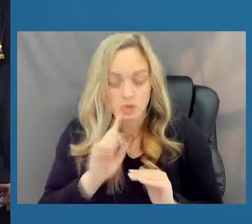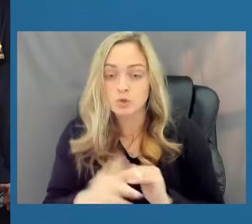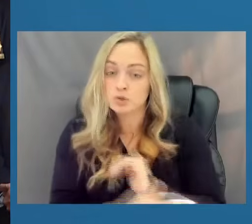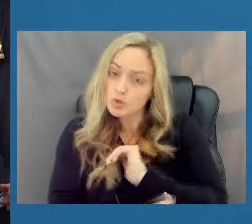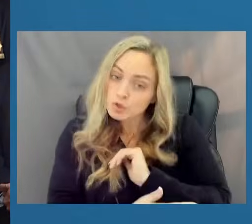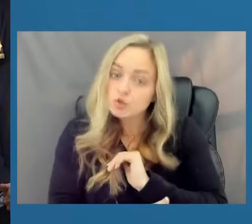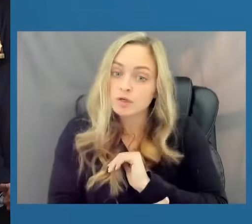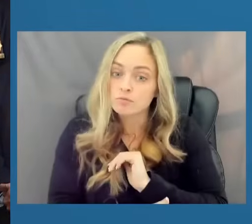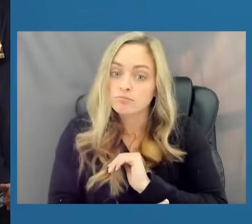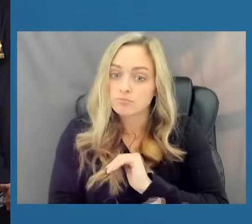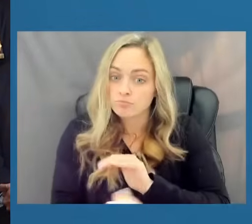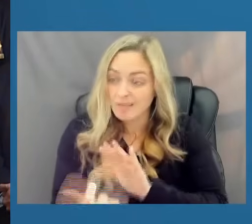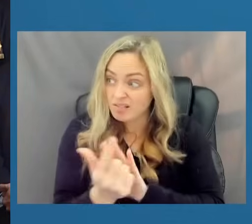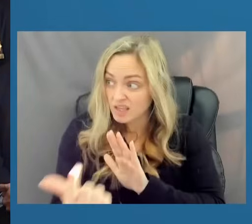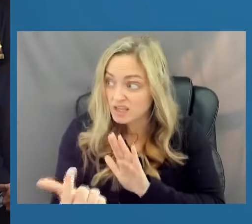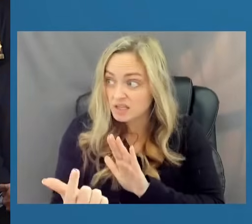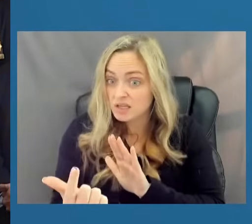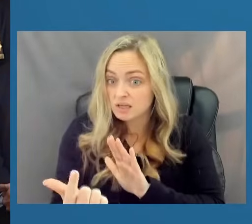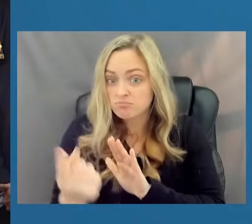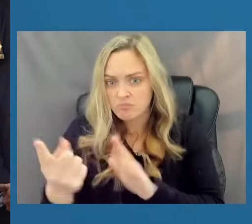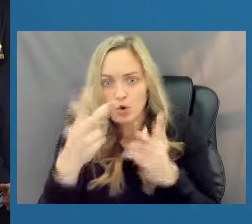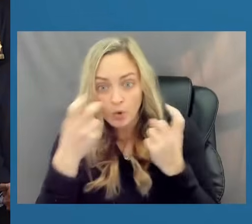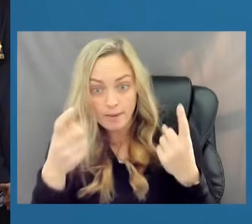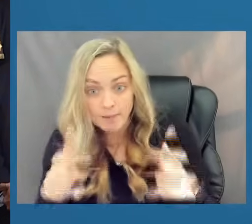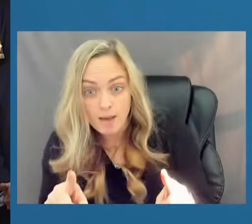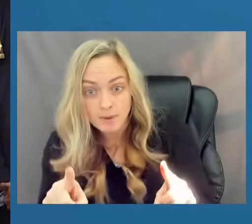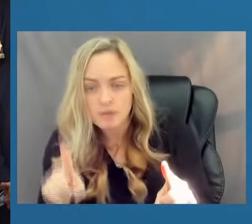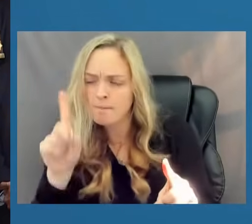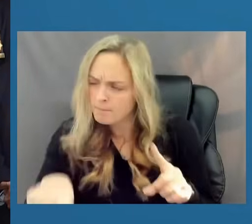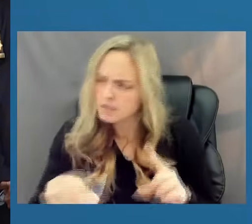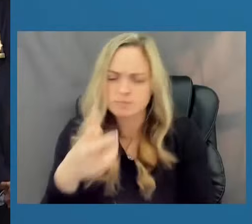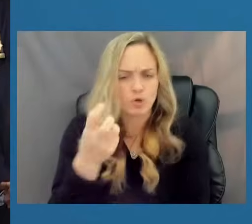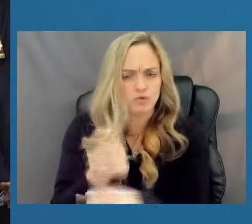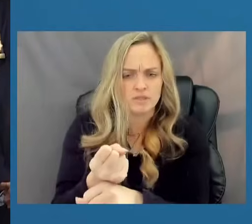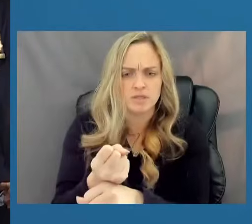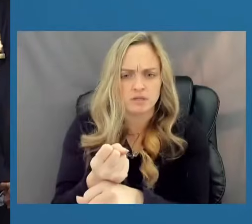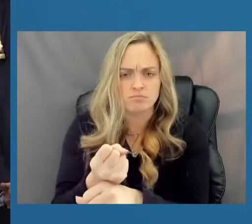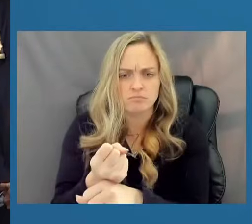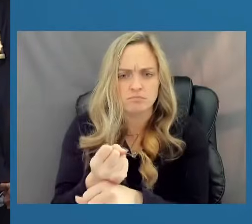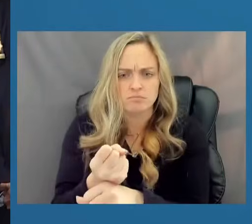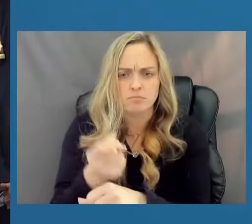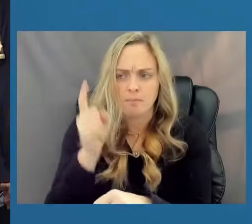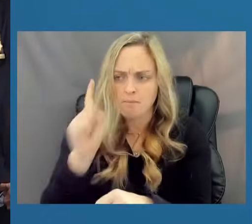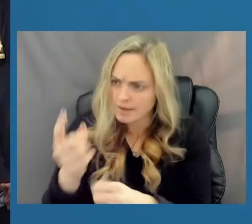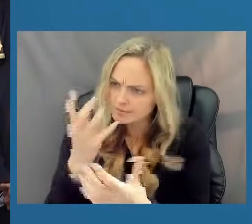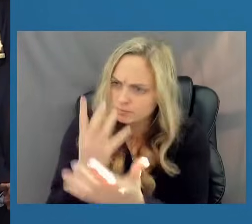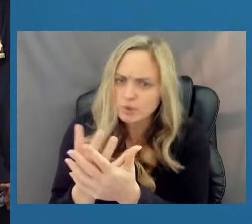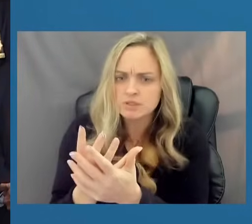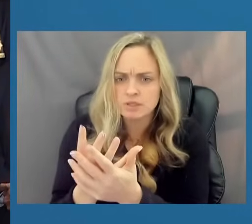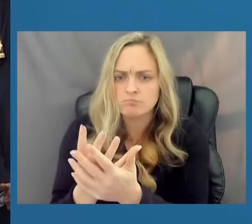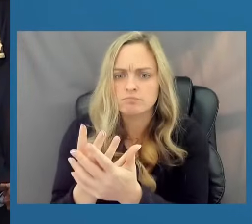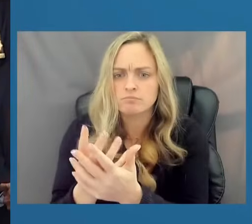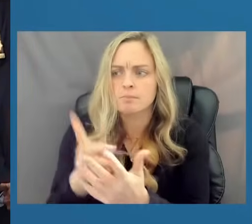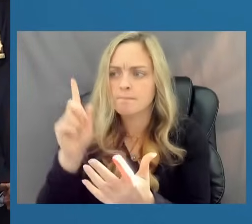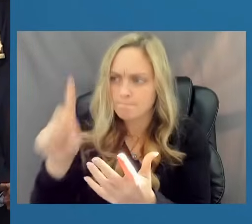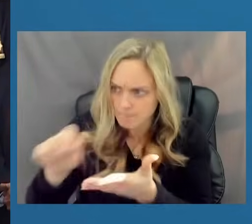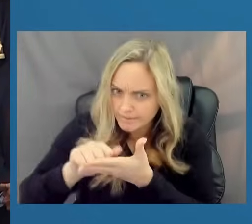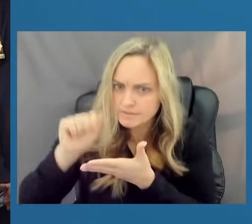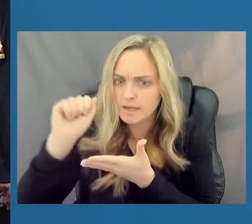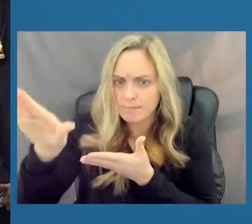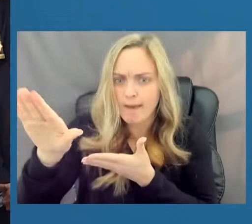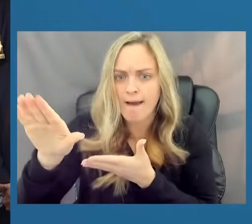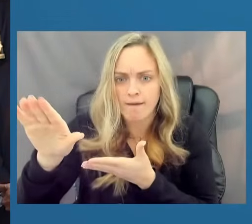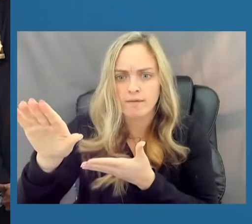crimes, I want them arrested and tried. If they're convicted, they must be imprisoned and deported. That's what we've been doing